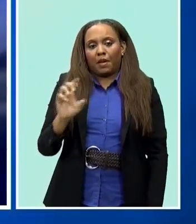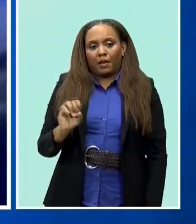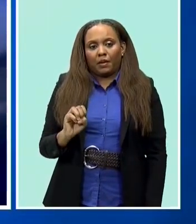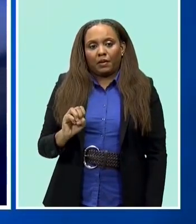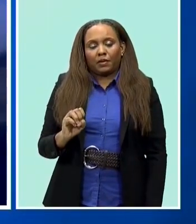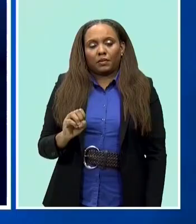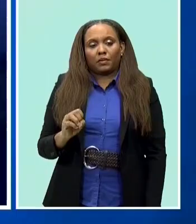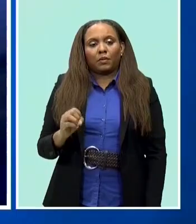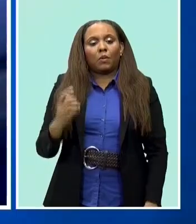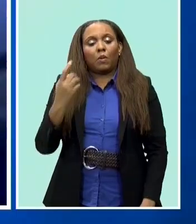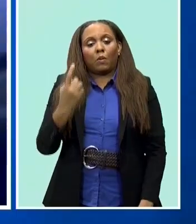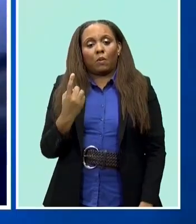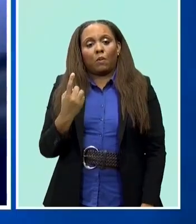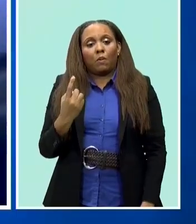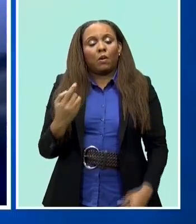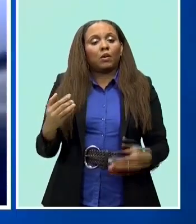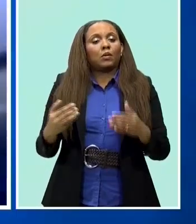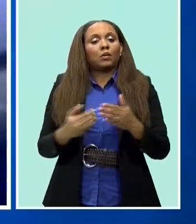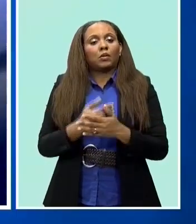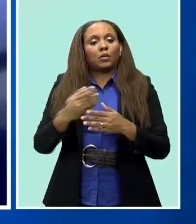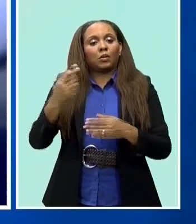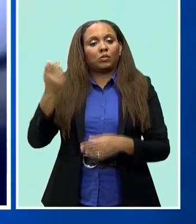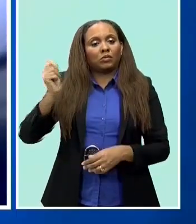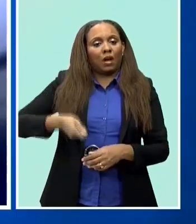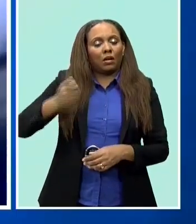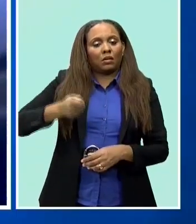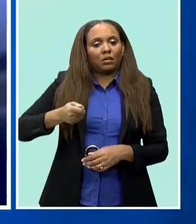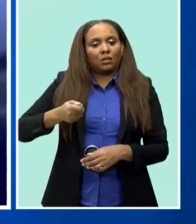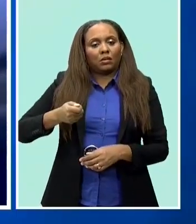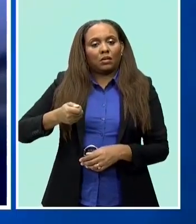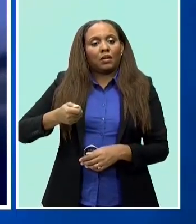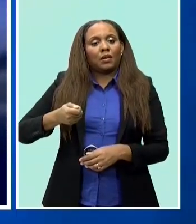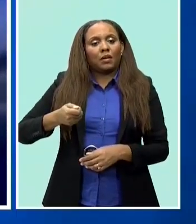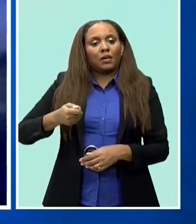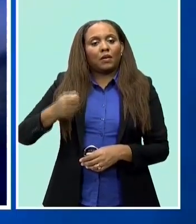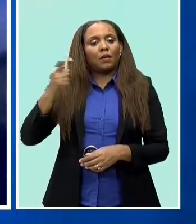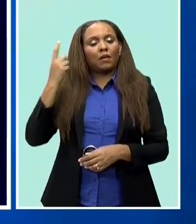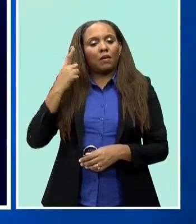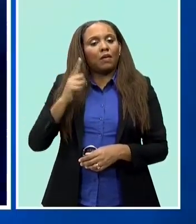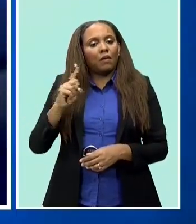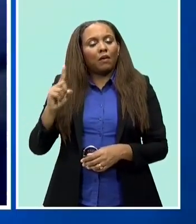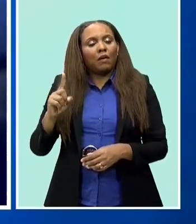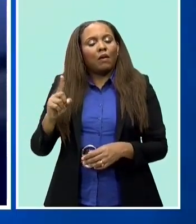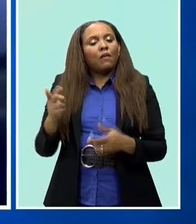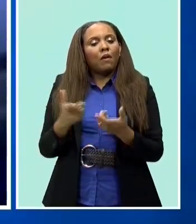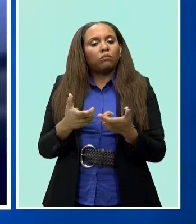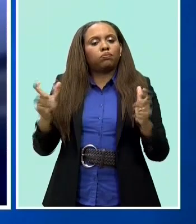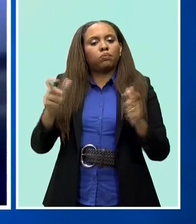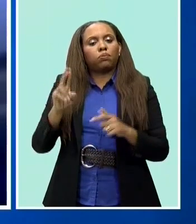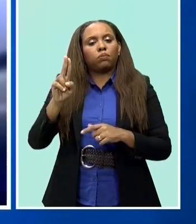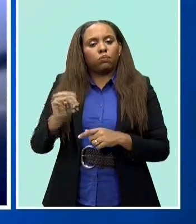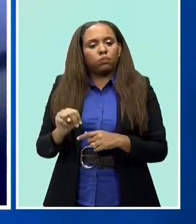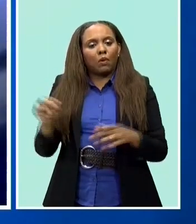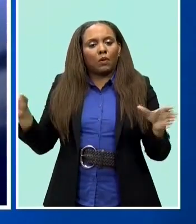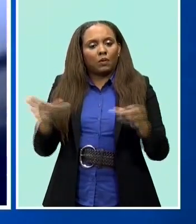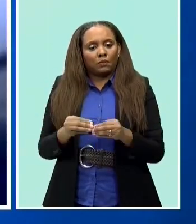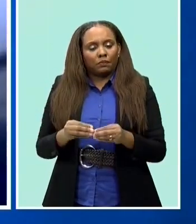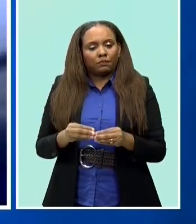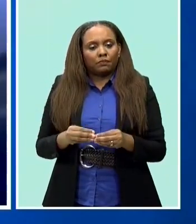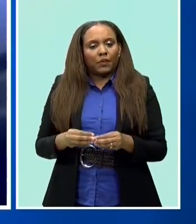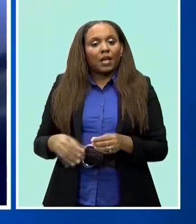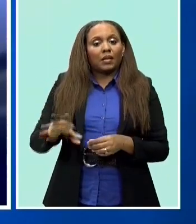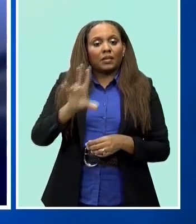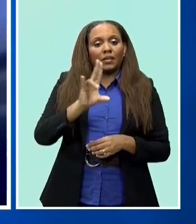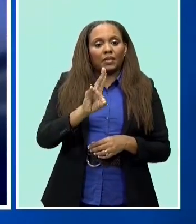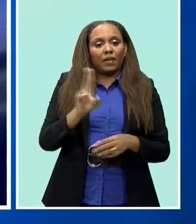Dispute Tribunal. This was disclosed today by spokesperson for President of the General Assembly, Monica Grayley. There were 7 candidates from